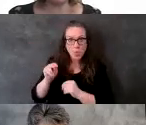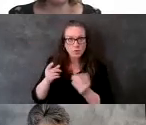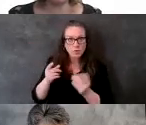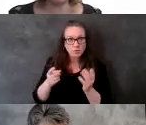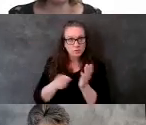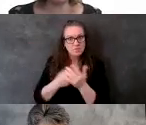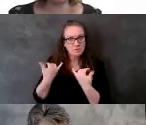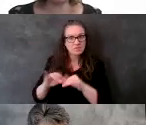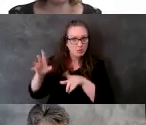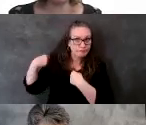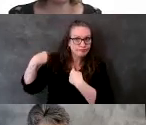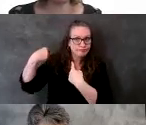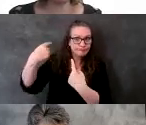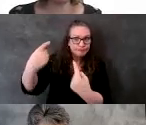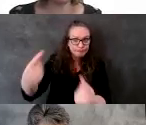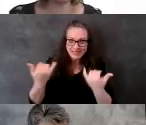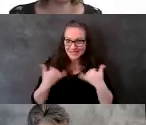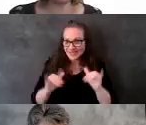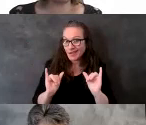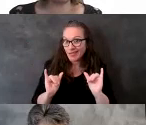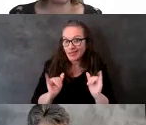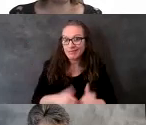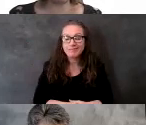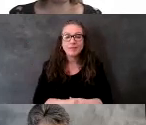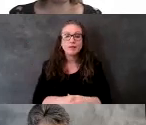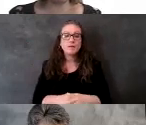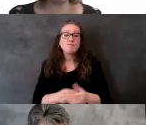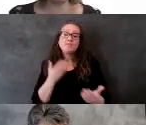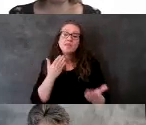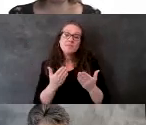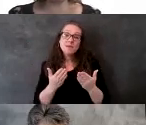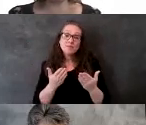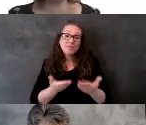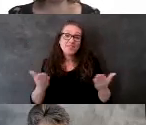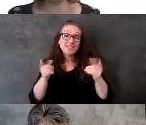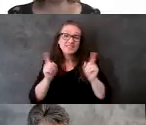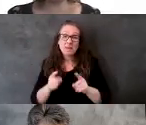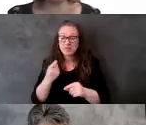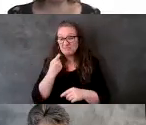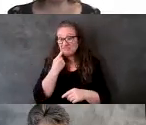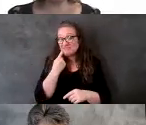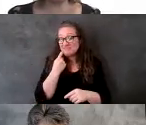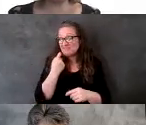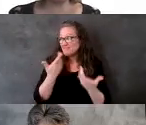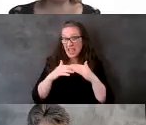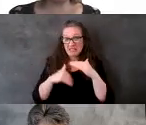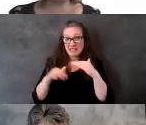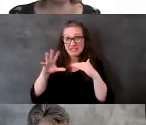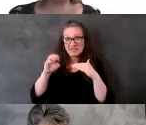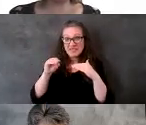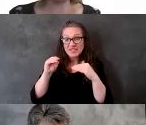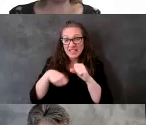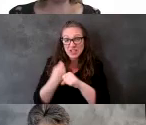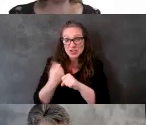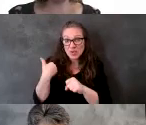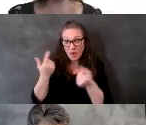on in some communities, or things that didn't happen that long ago, like less than 50 years ago, even in some